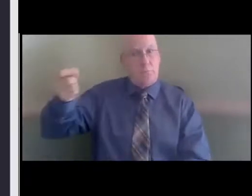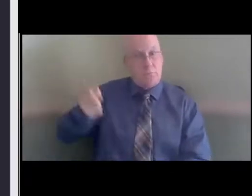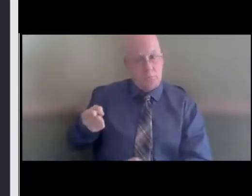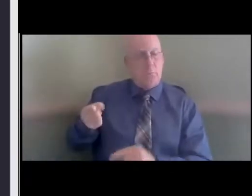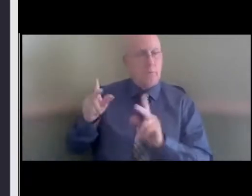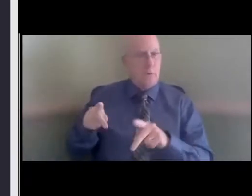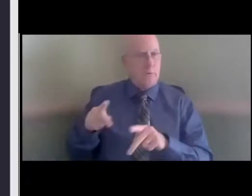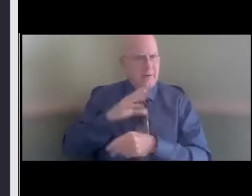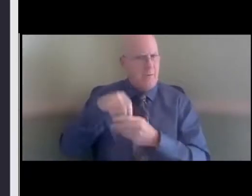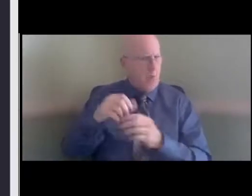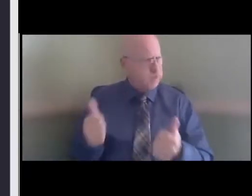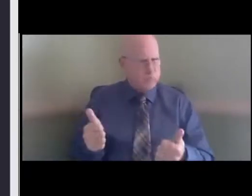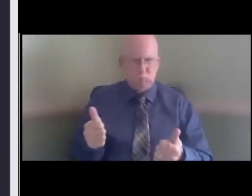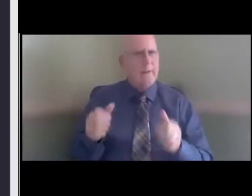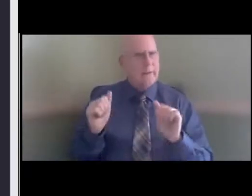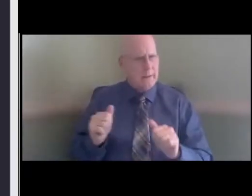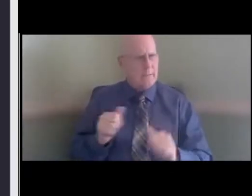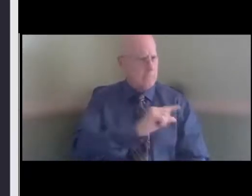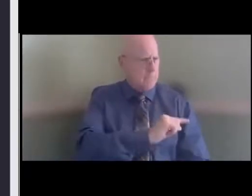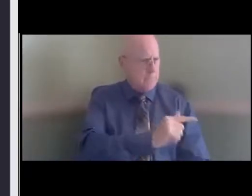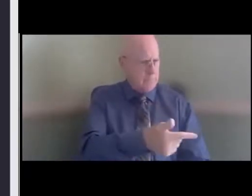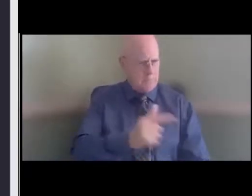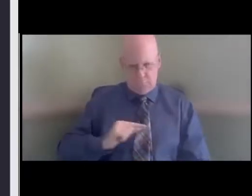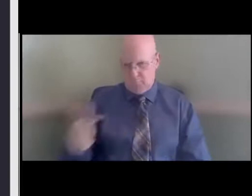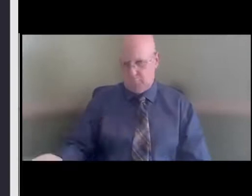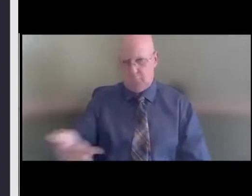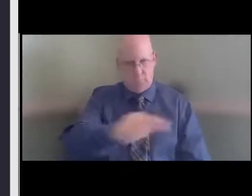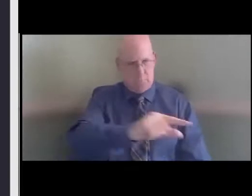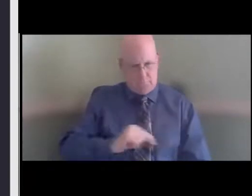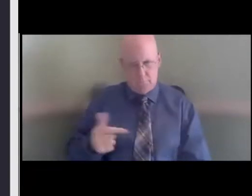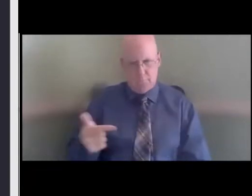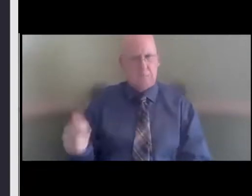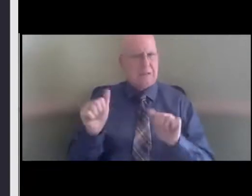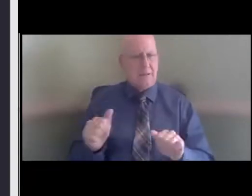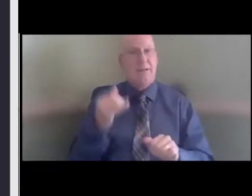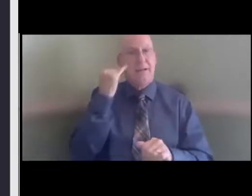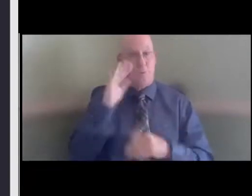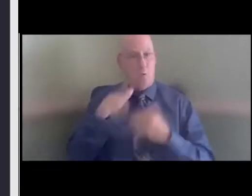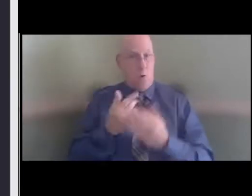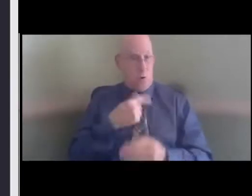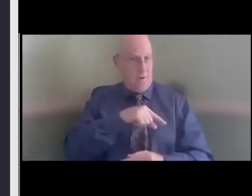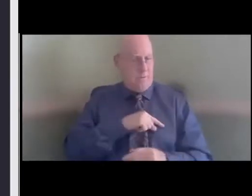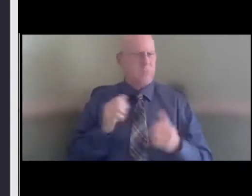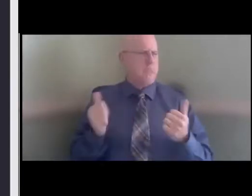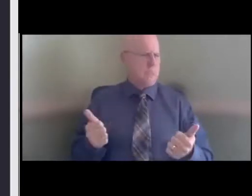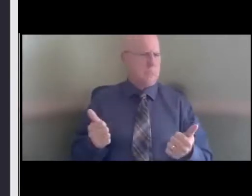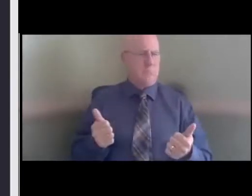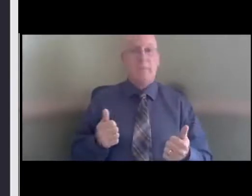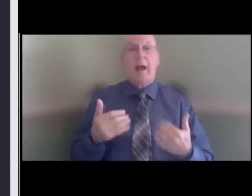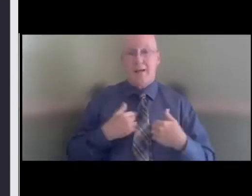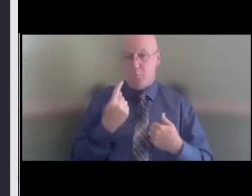later on. So that type of dynamic can certainly change. But again, as long as the guardians qualify, I have one case right now where there are